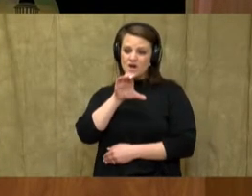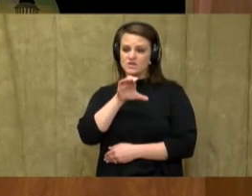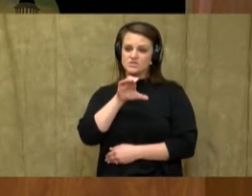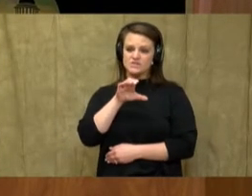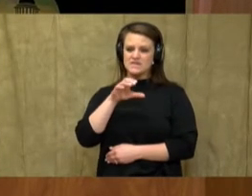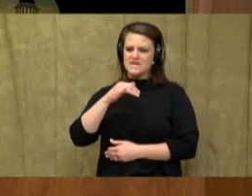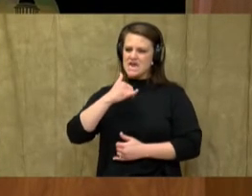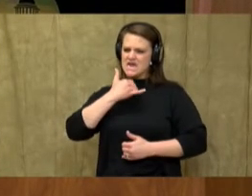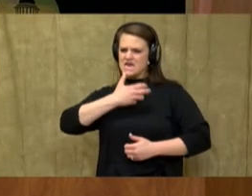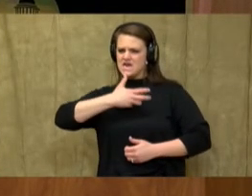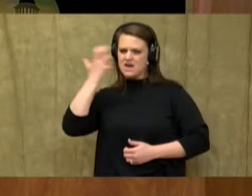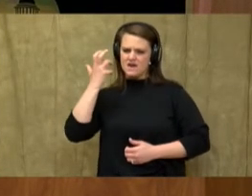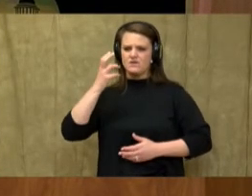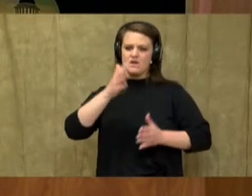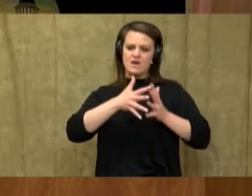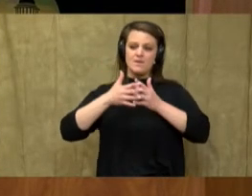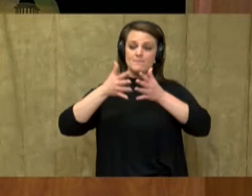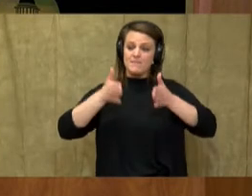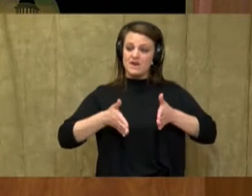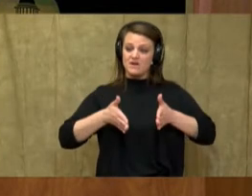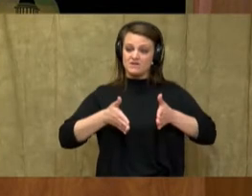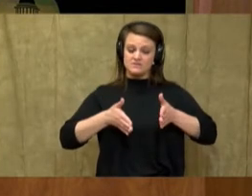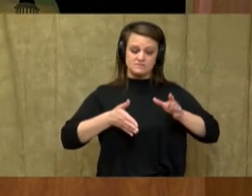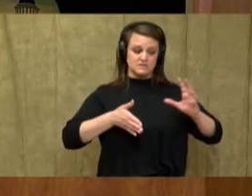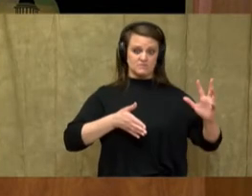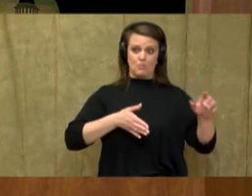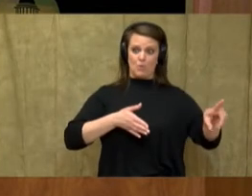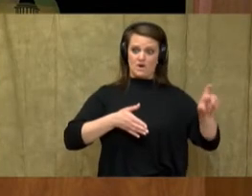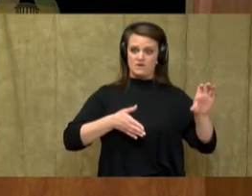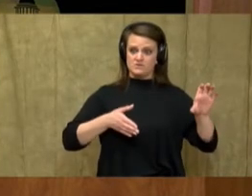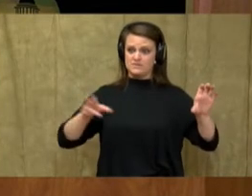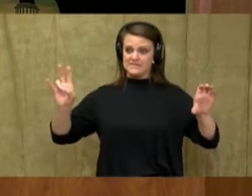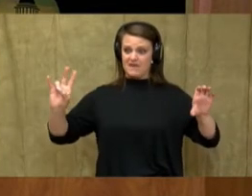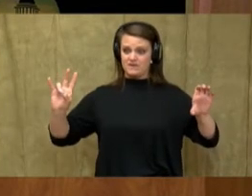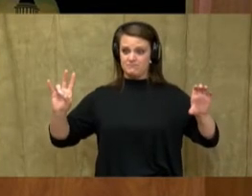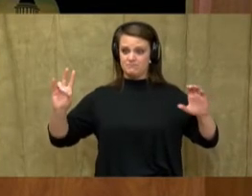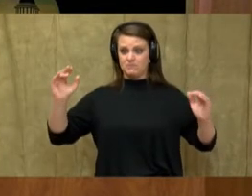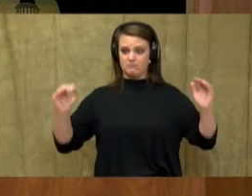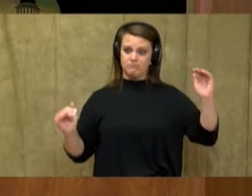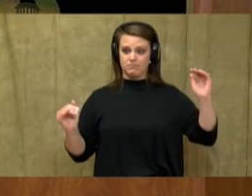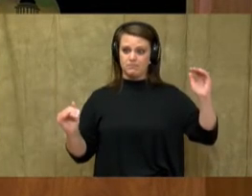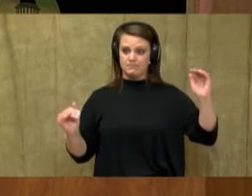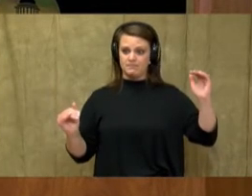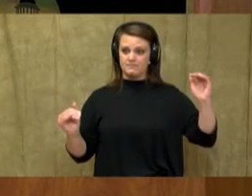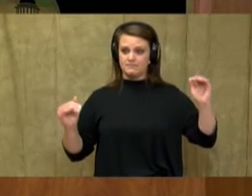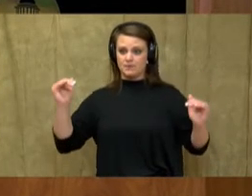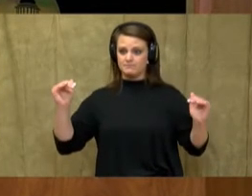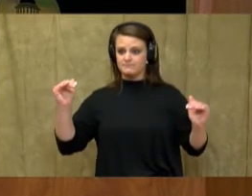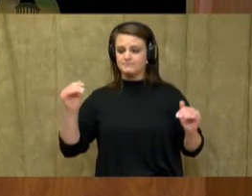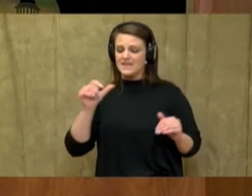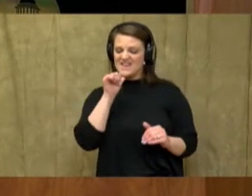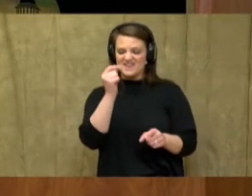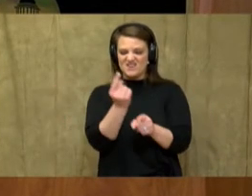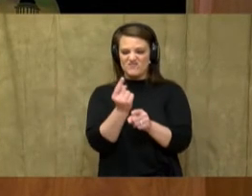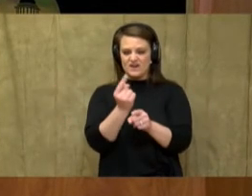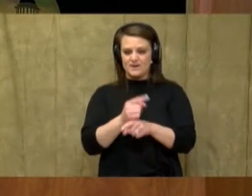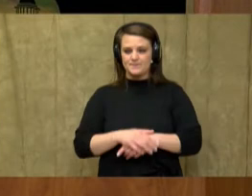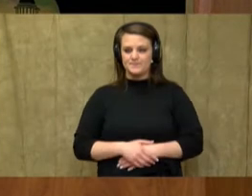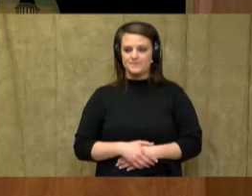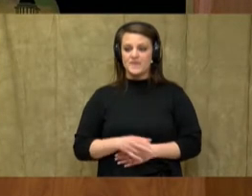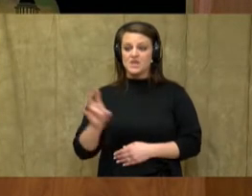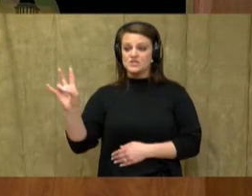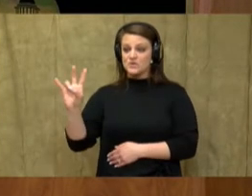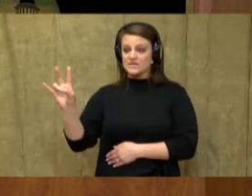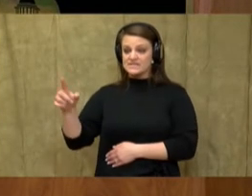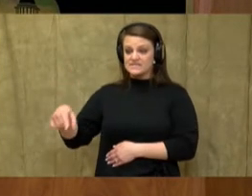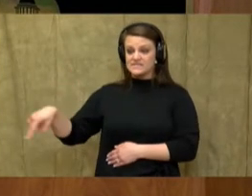screaming Americans and only 7 soldiers. Numbers don't quite seem right, do they? The 7 British soldiers tried to